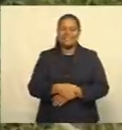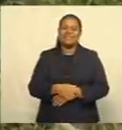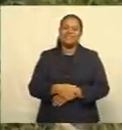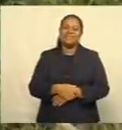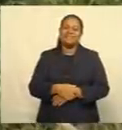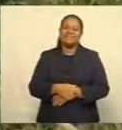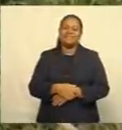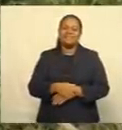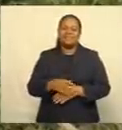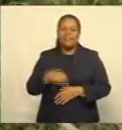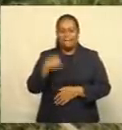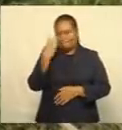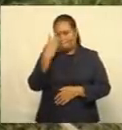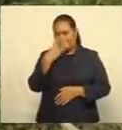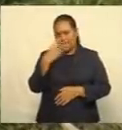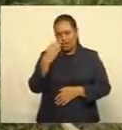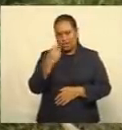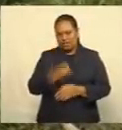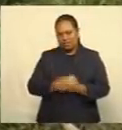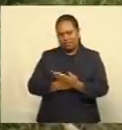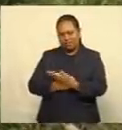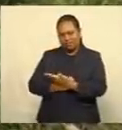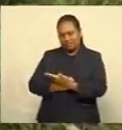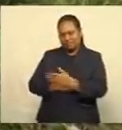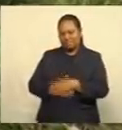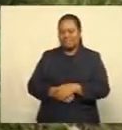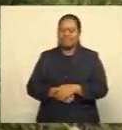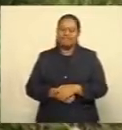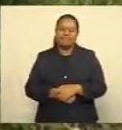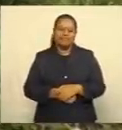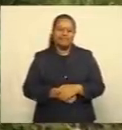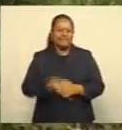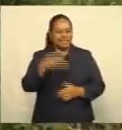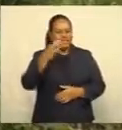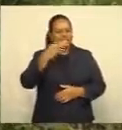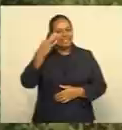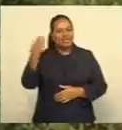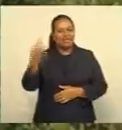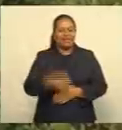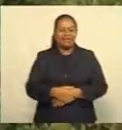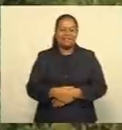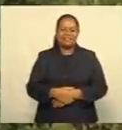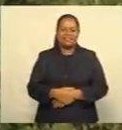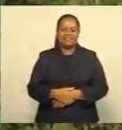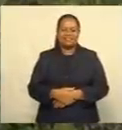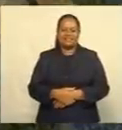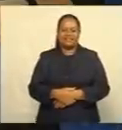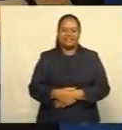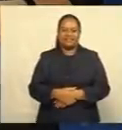A beautiful white stallion grazing in the greens in Singatoka.